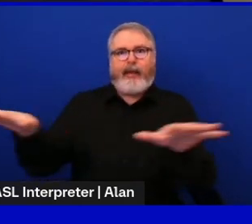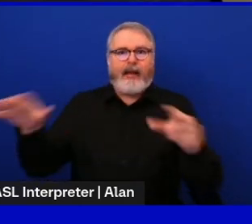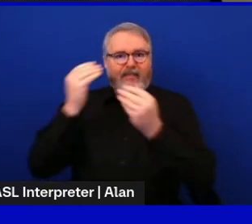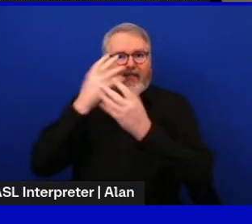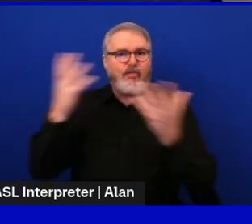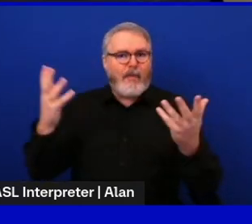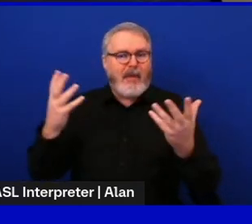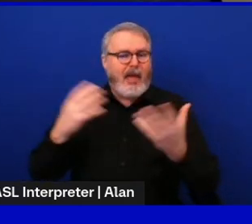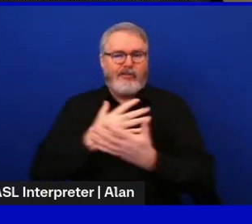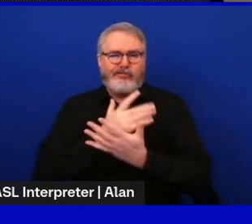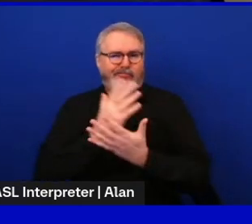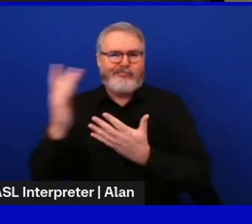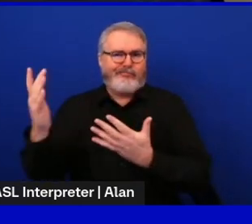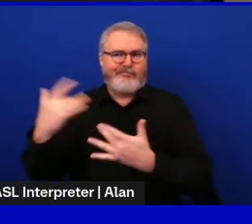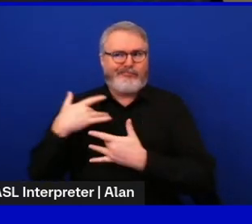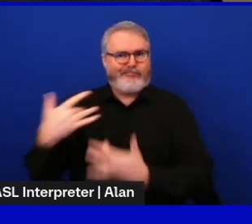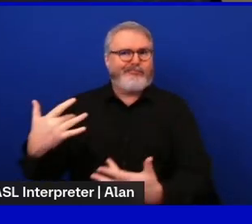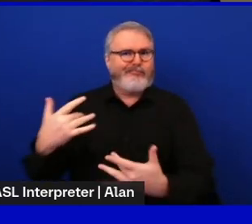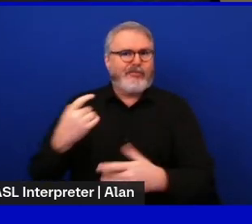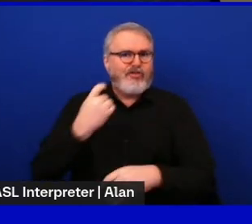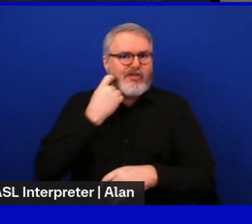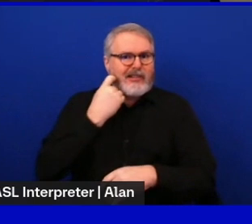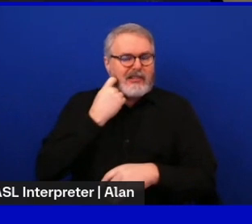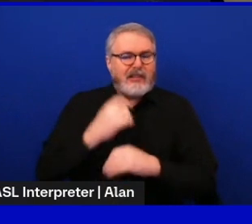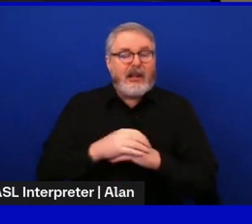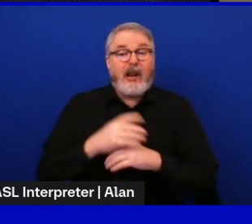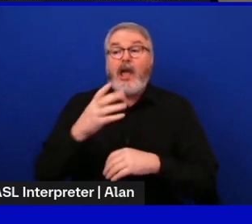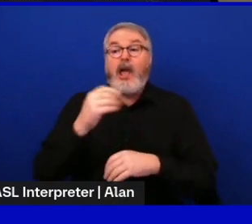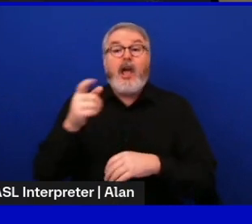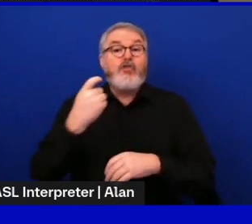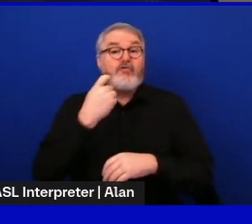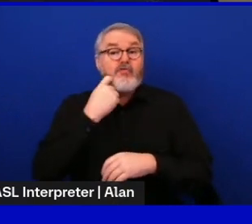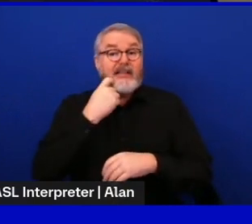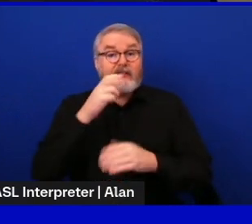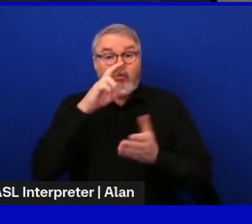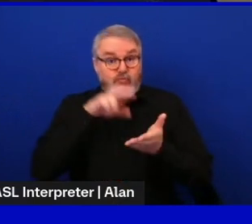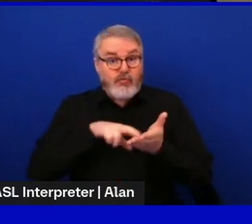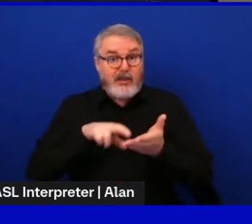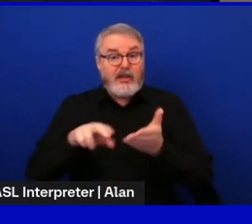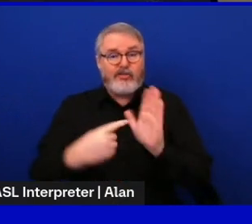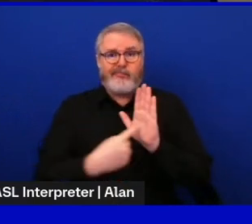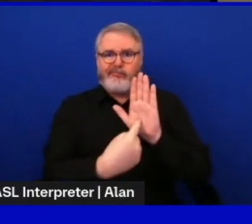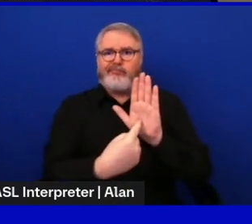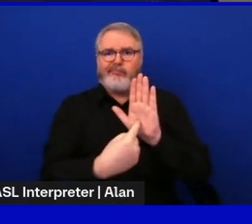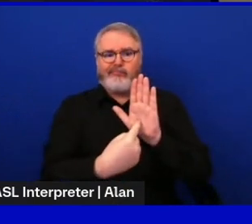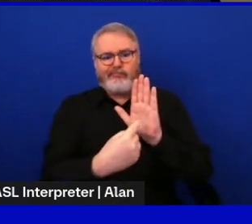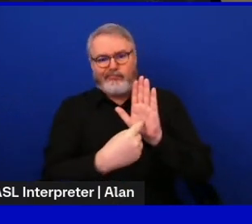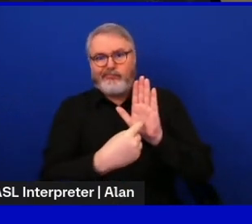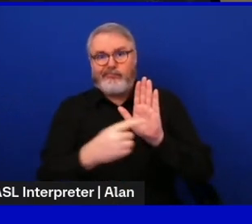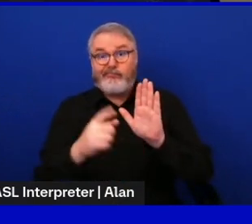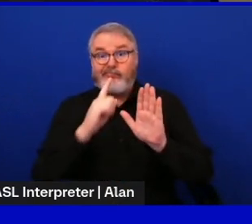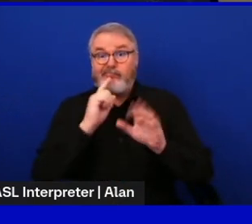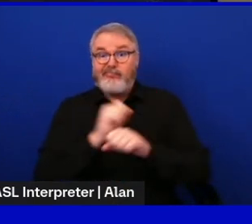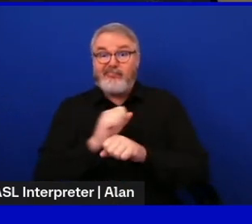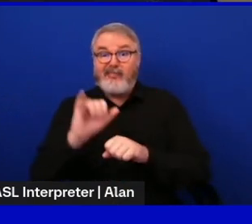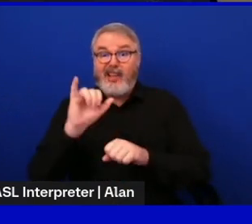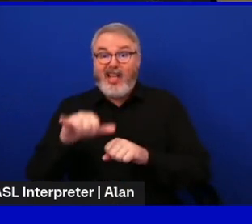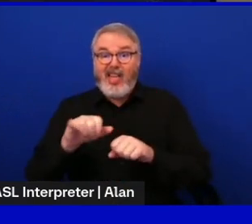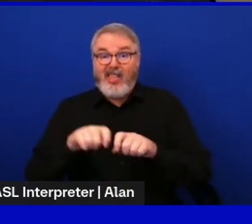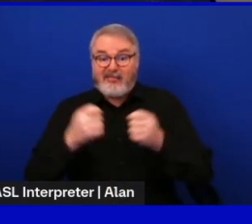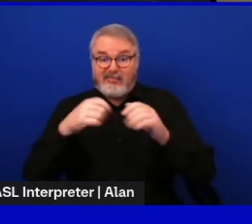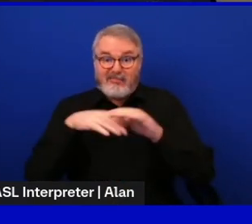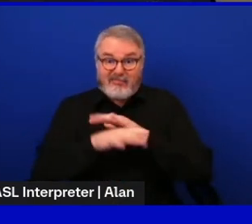some of the recent research, it actually shows that it actually has increased by 8 times in